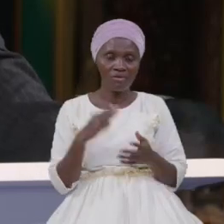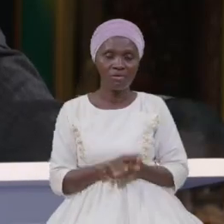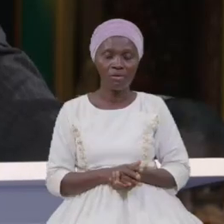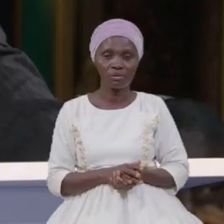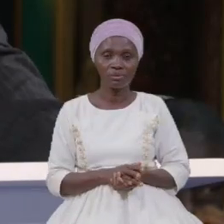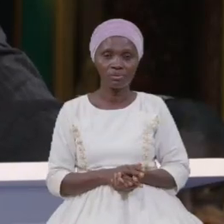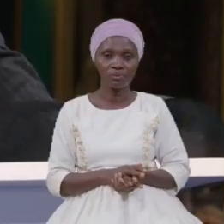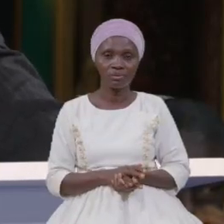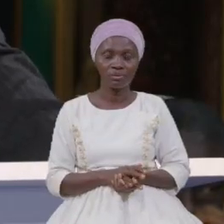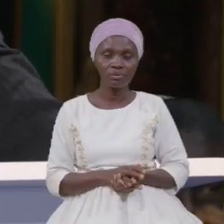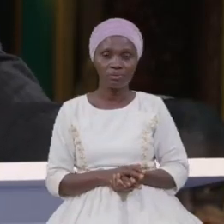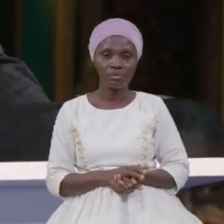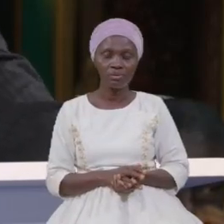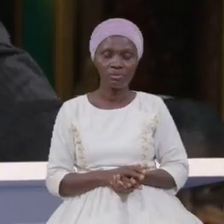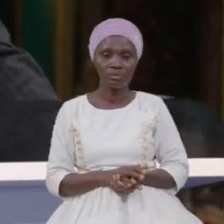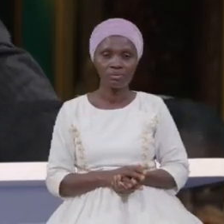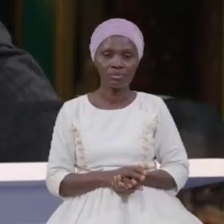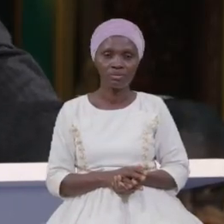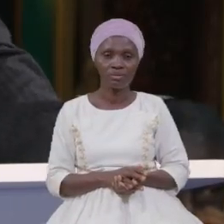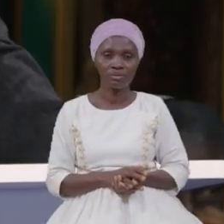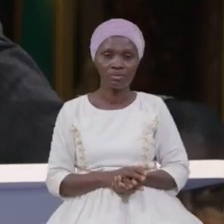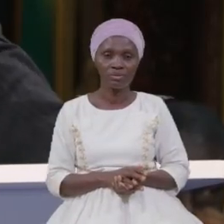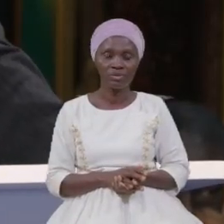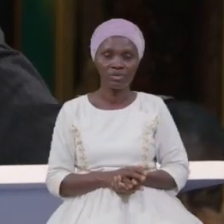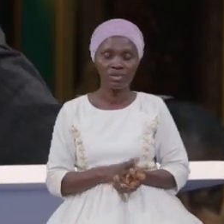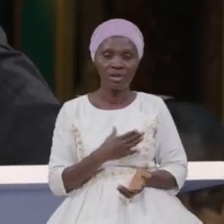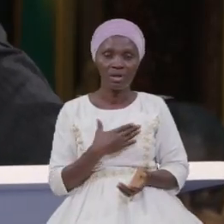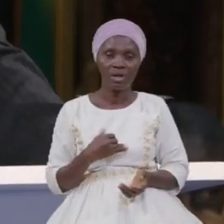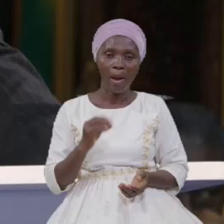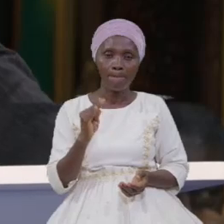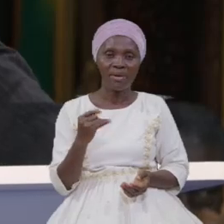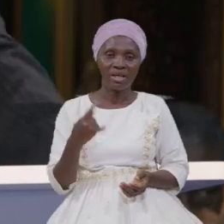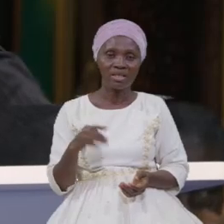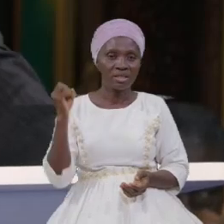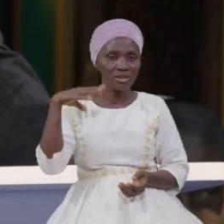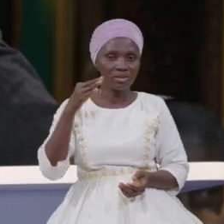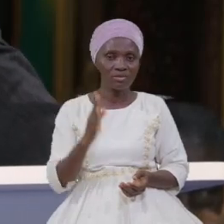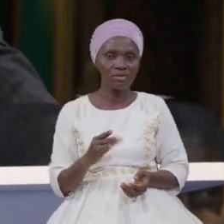details, and by the grace of God, we shall reach you.